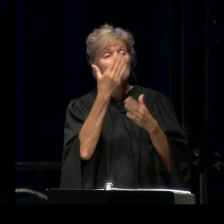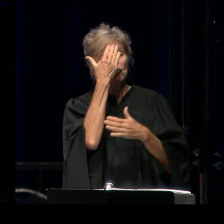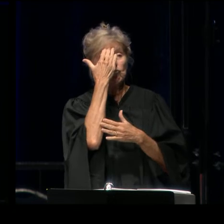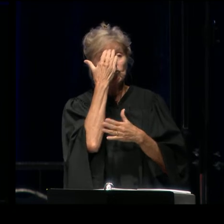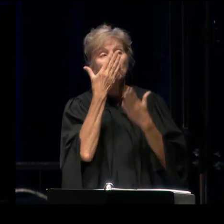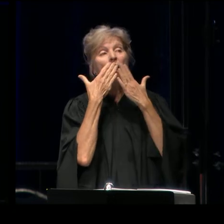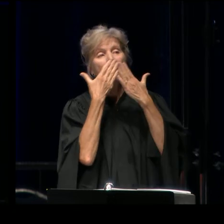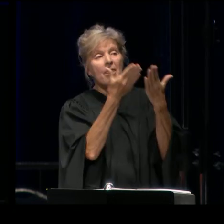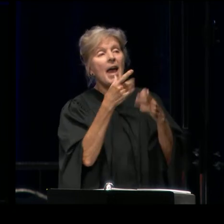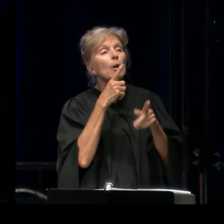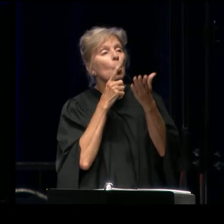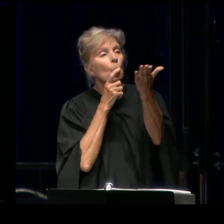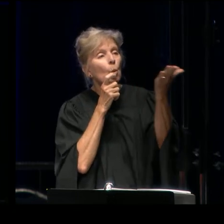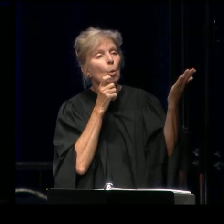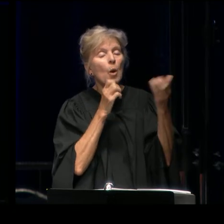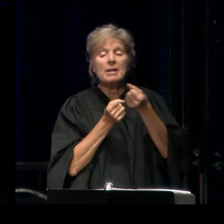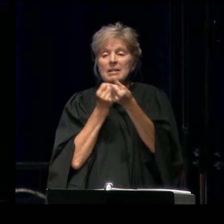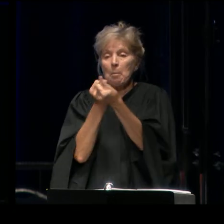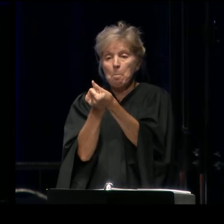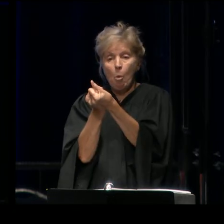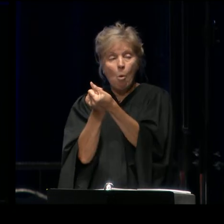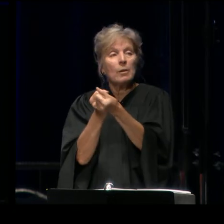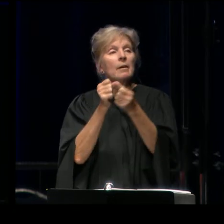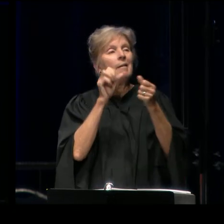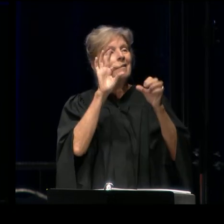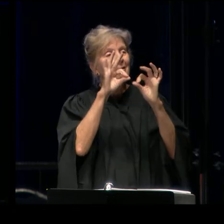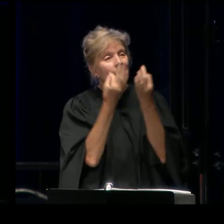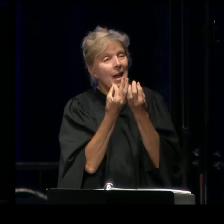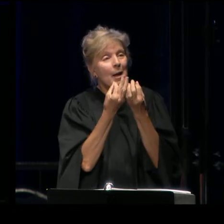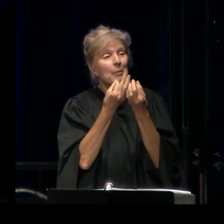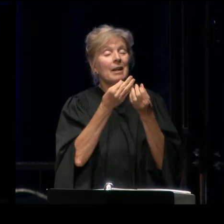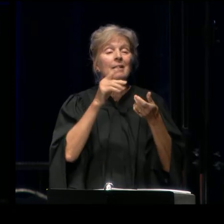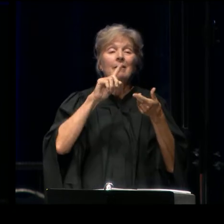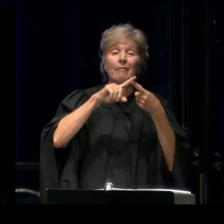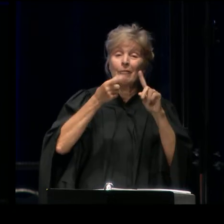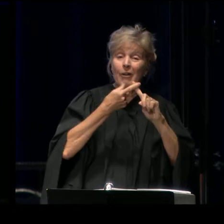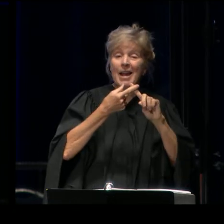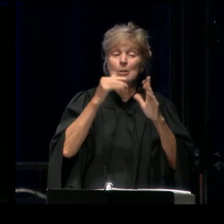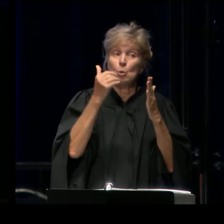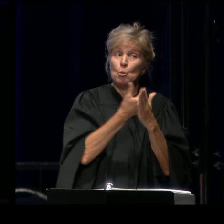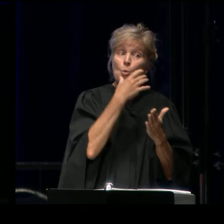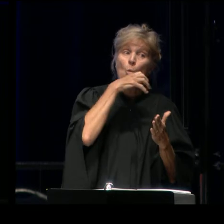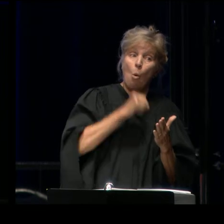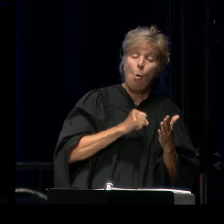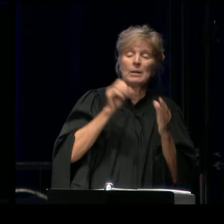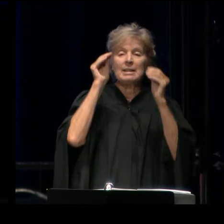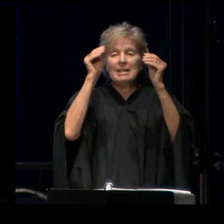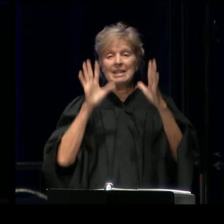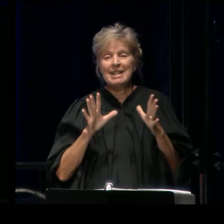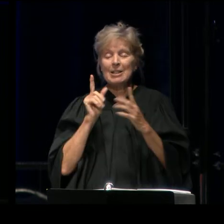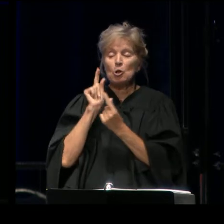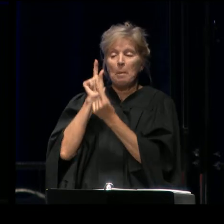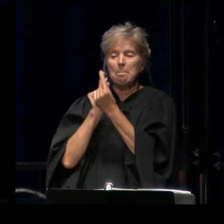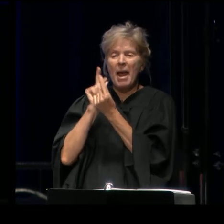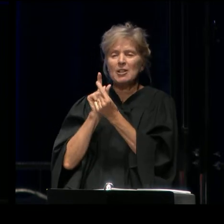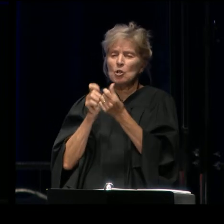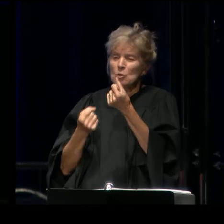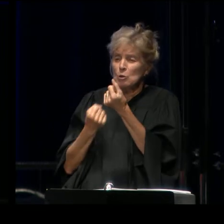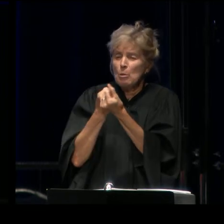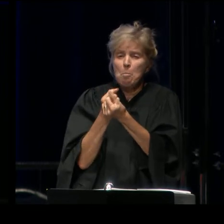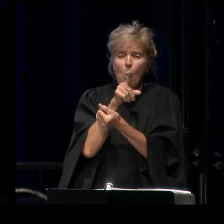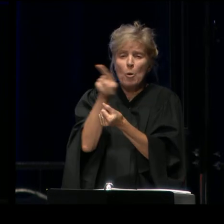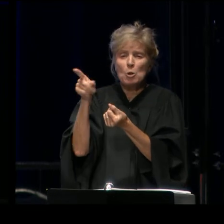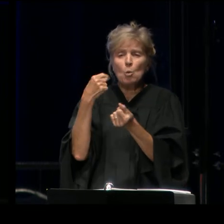our graduates, families, old friends and new friends, teachers and mentors. We